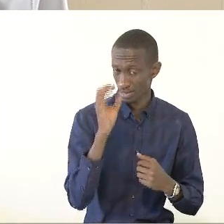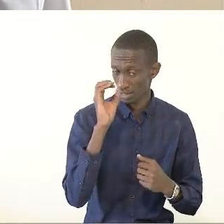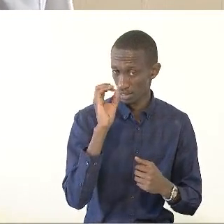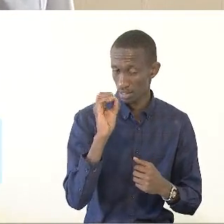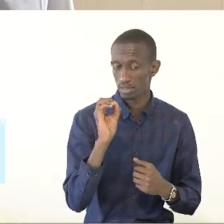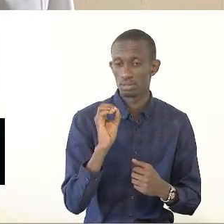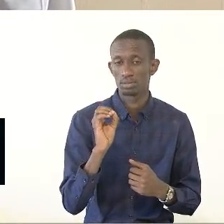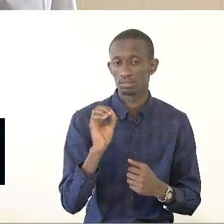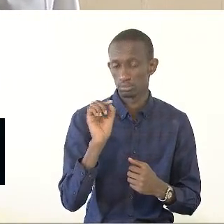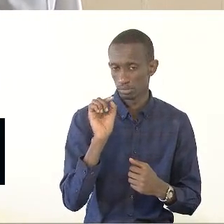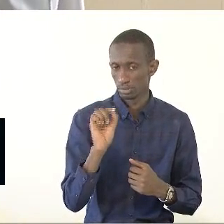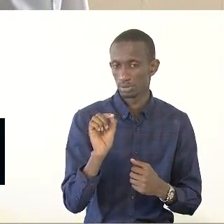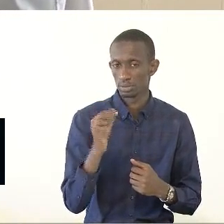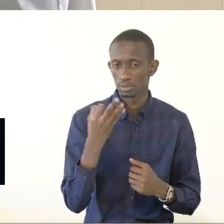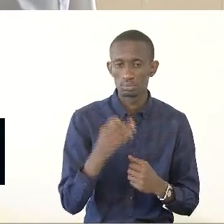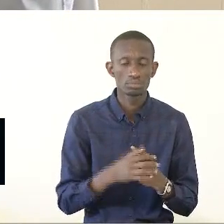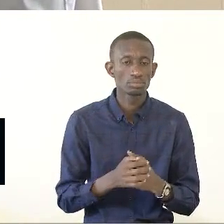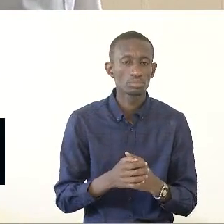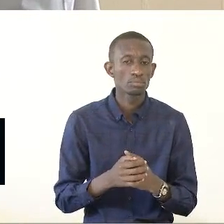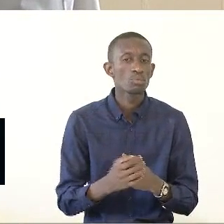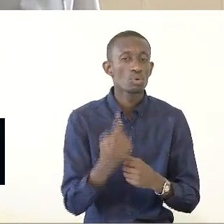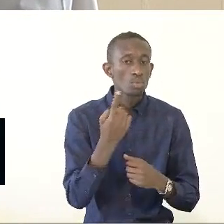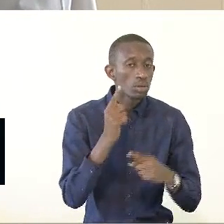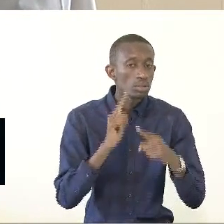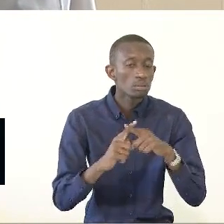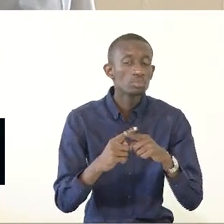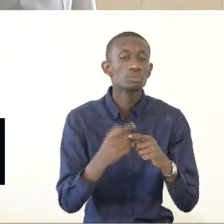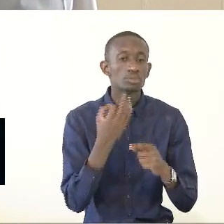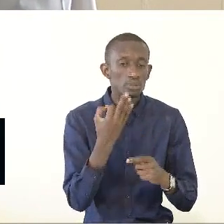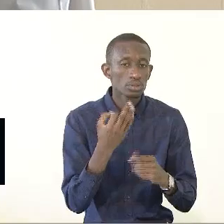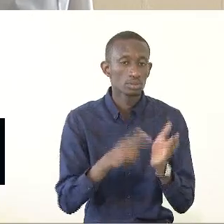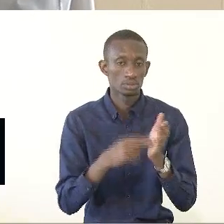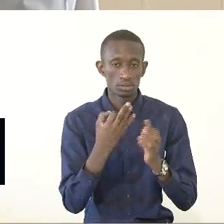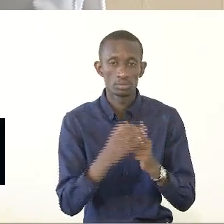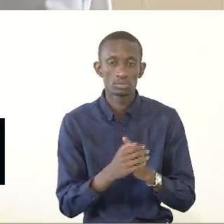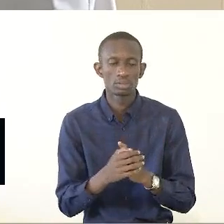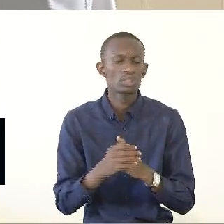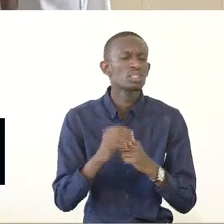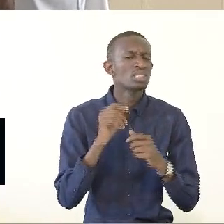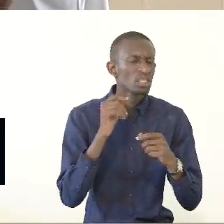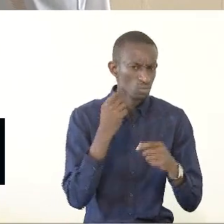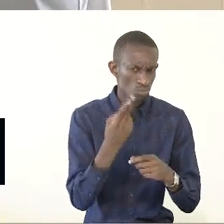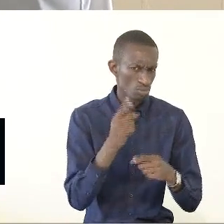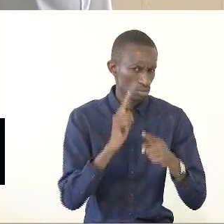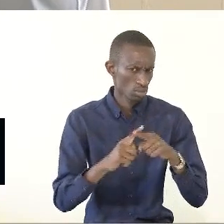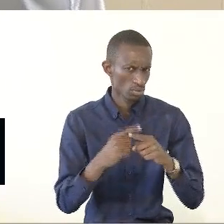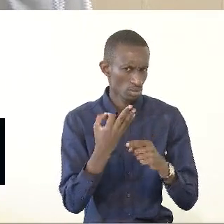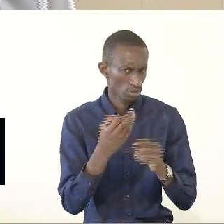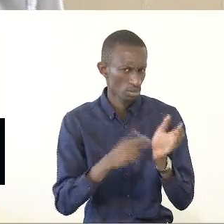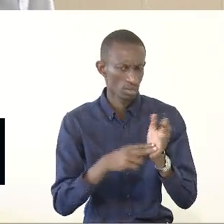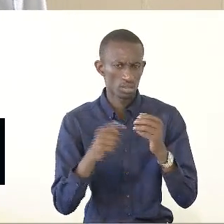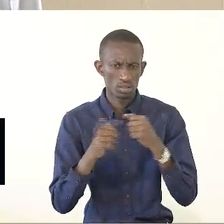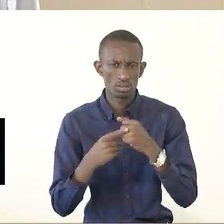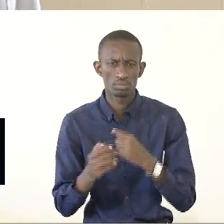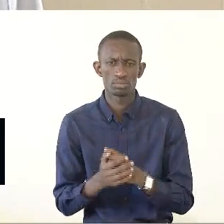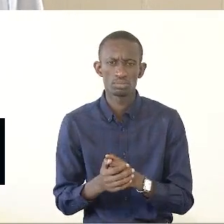1 times 3, it is 3. 2 times 3, it's 6. I think you are seeing what I'm doing. It's